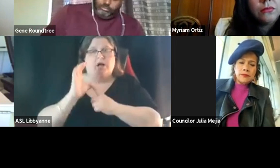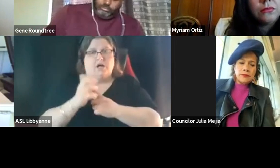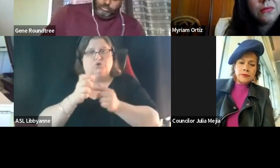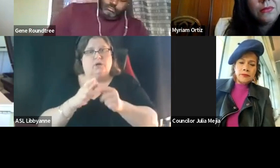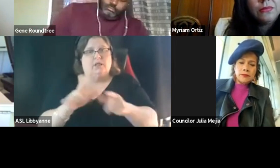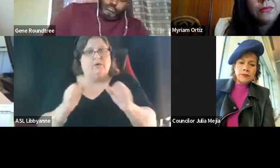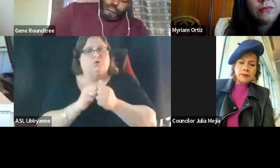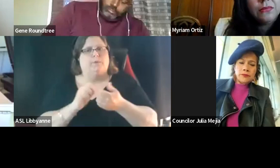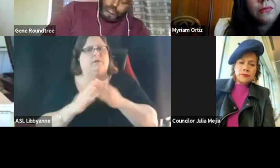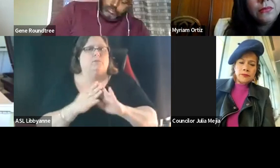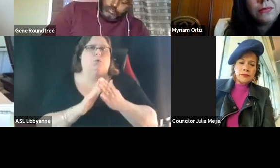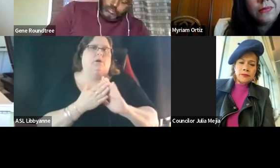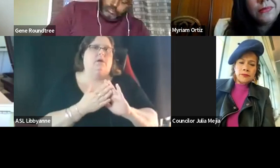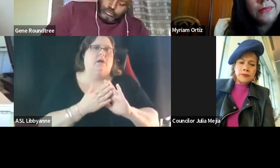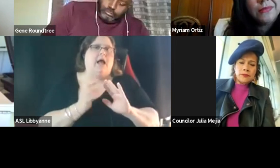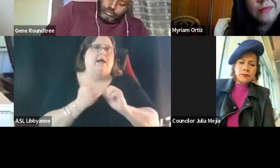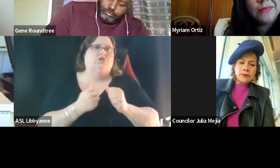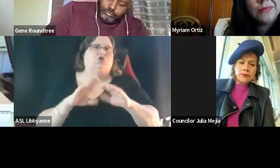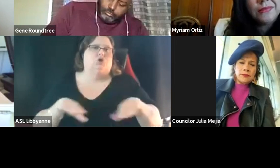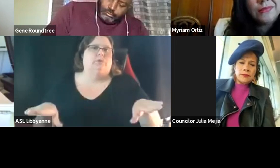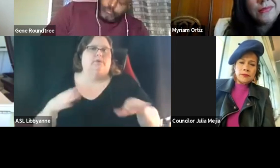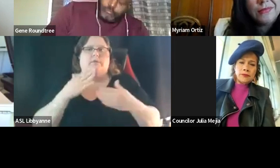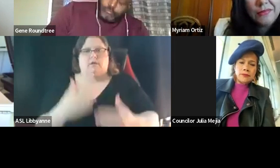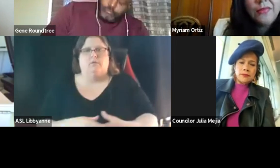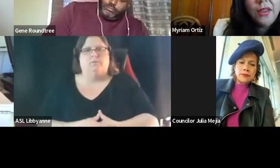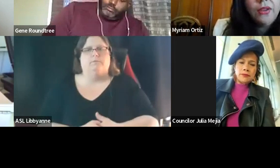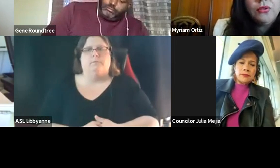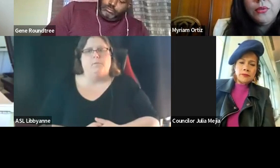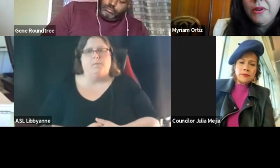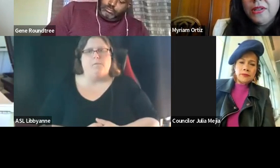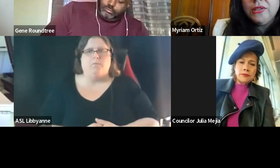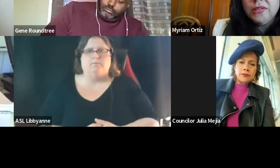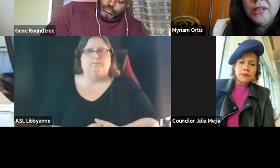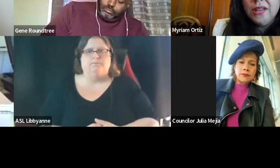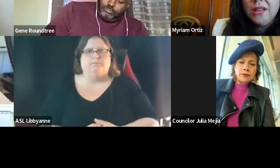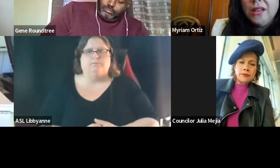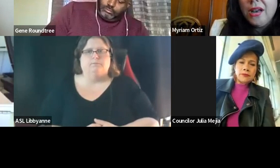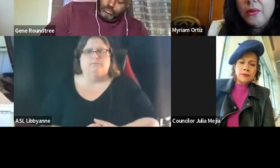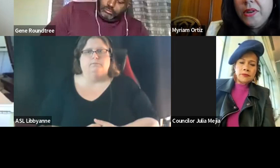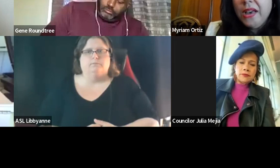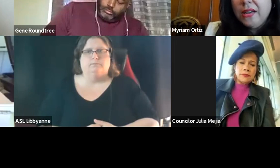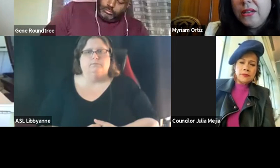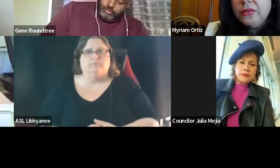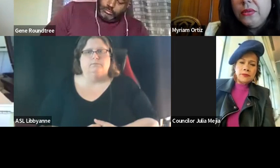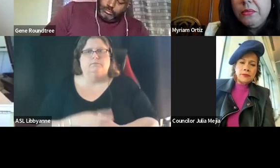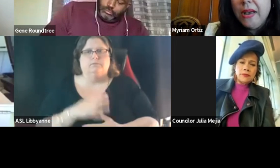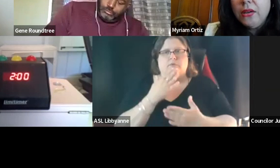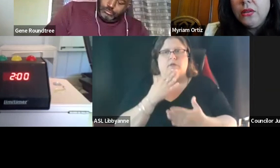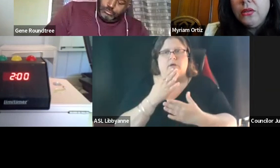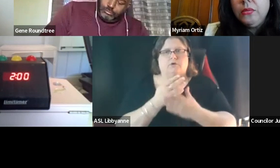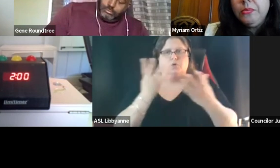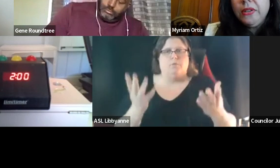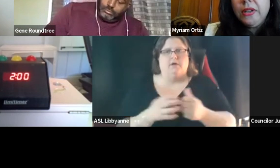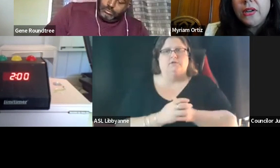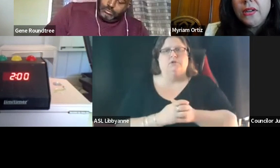their communities and with their children. Thank you. Thank you so much. We have